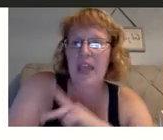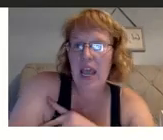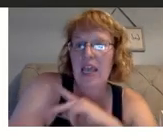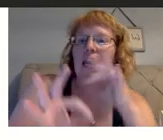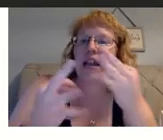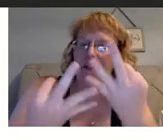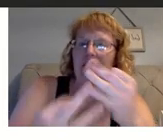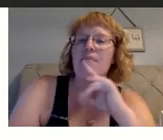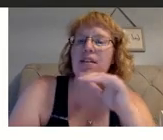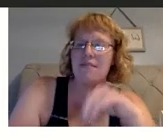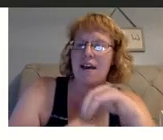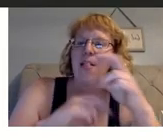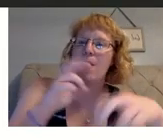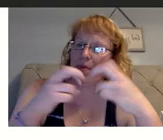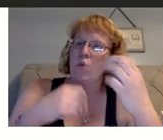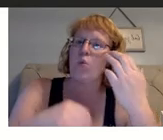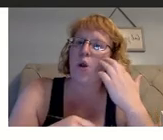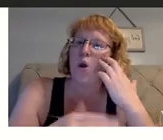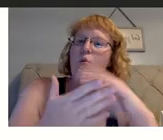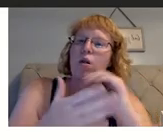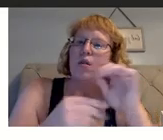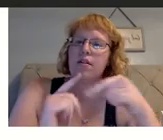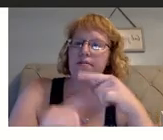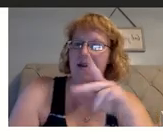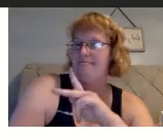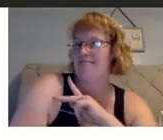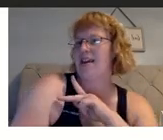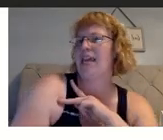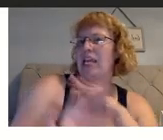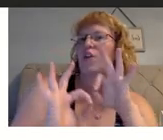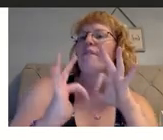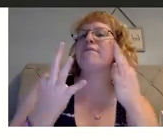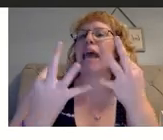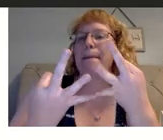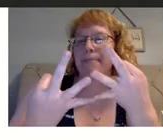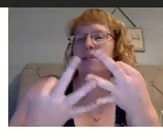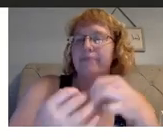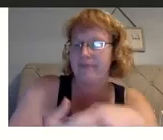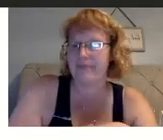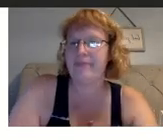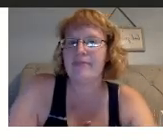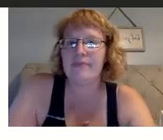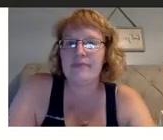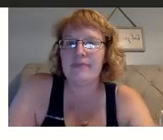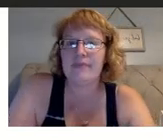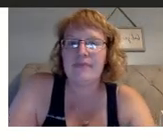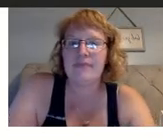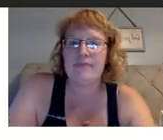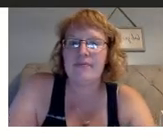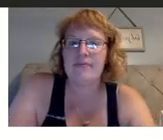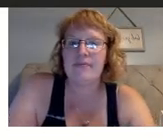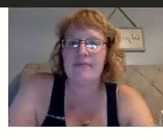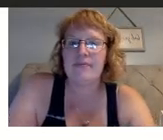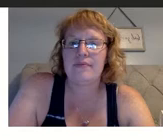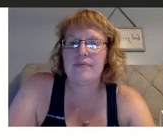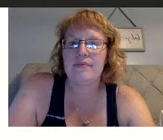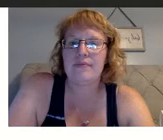is at the amusement park. We know that we're going to learn all about the Kinder family, right, from page 1. Okay?